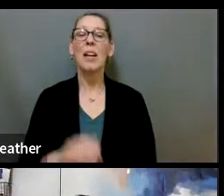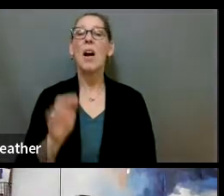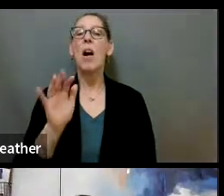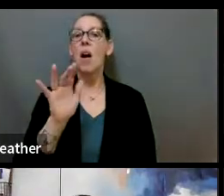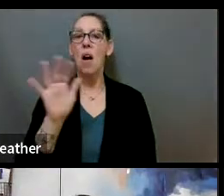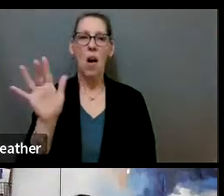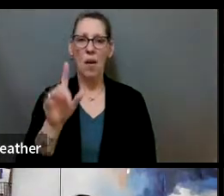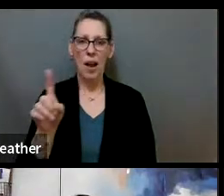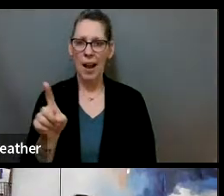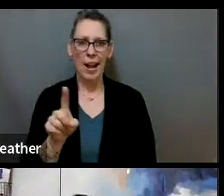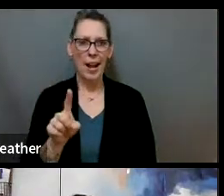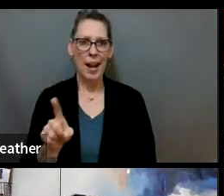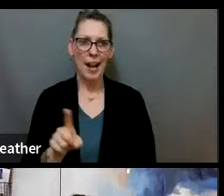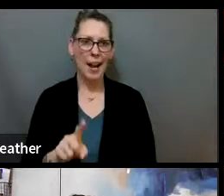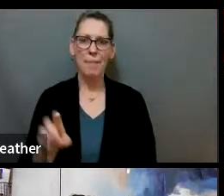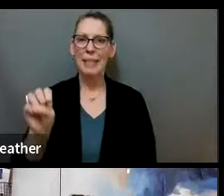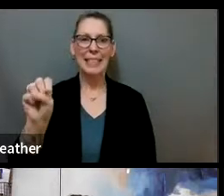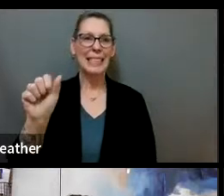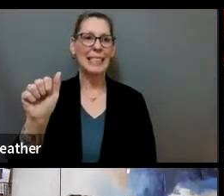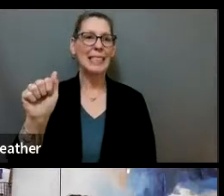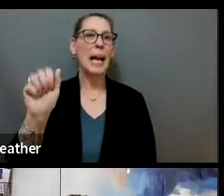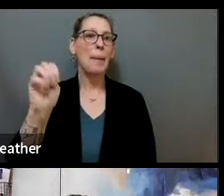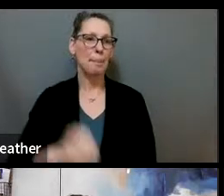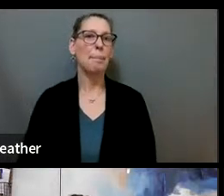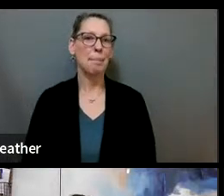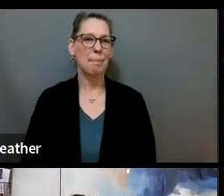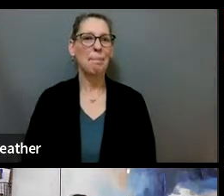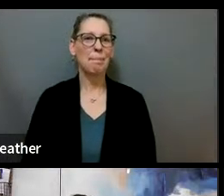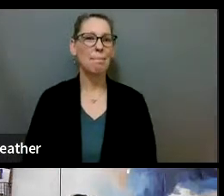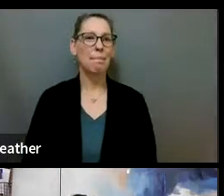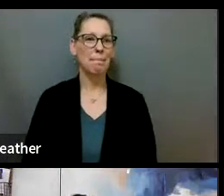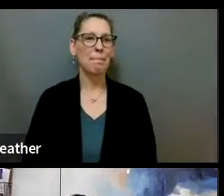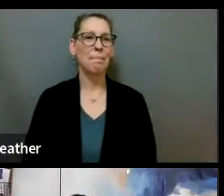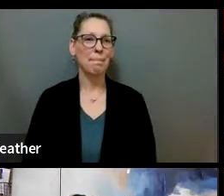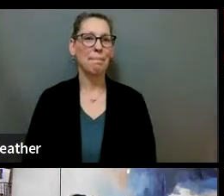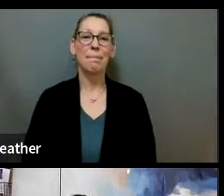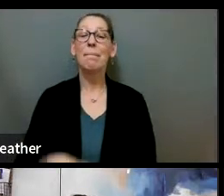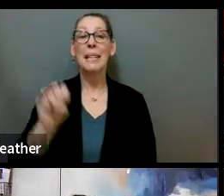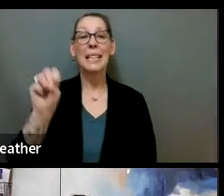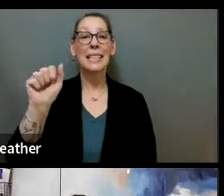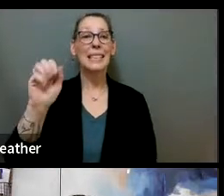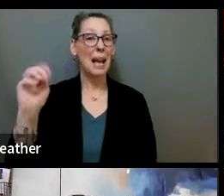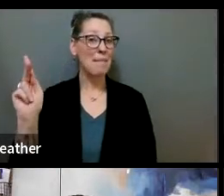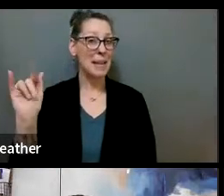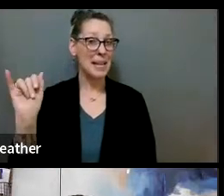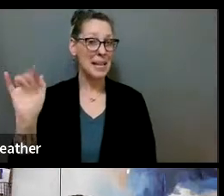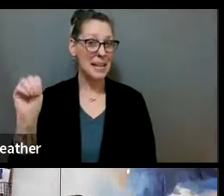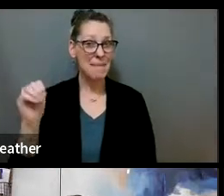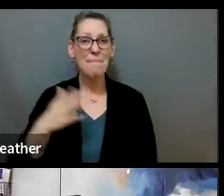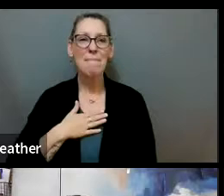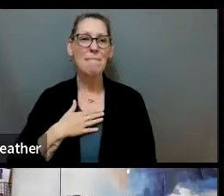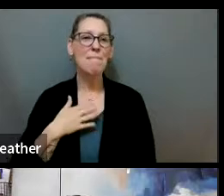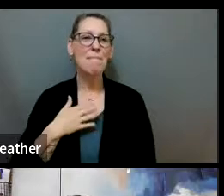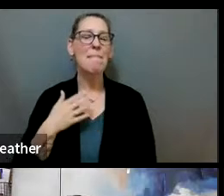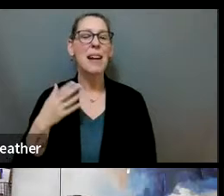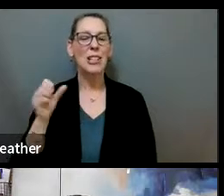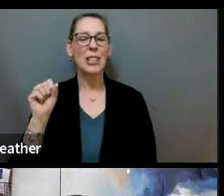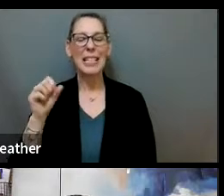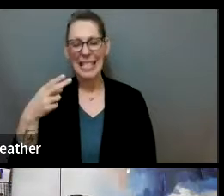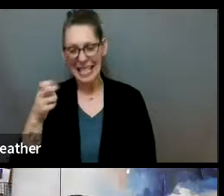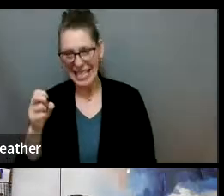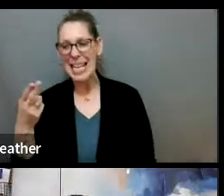I'm gonna select Sam. All right, so Sam Kim, my pronouns he,